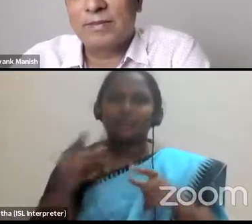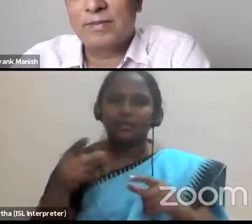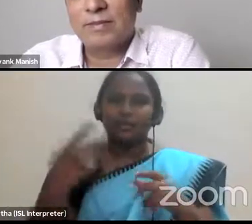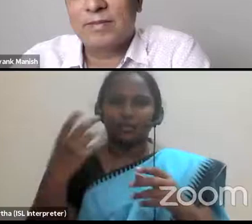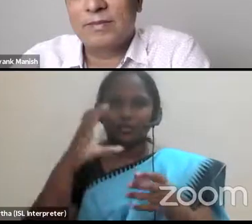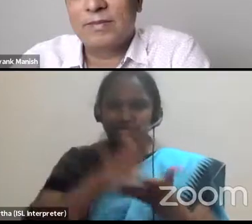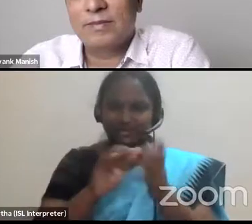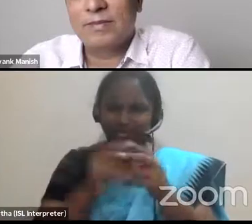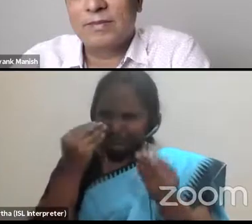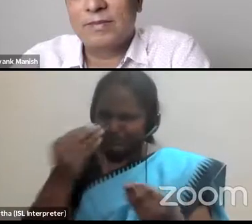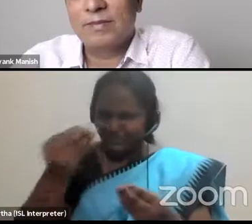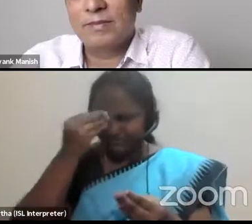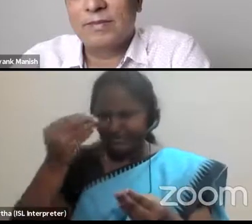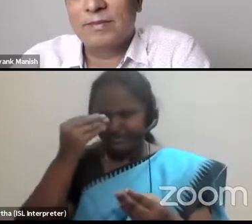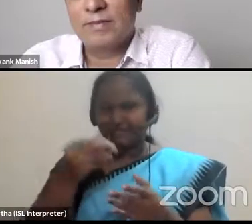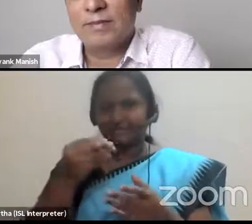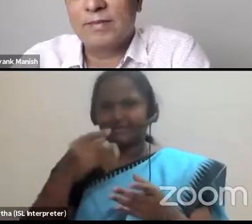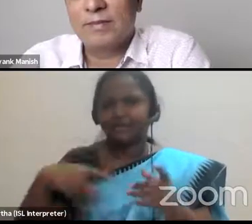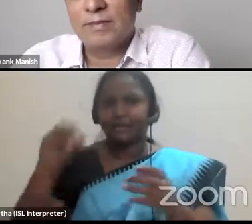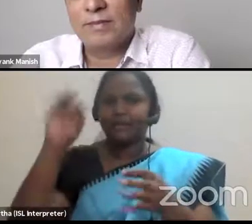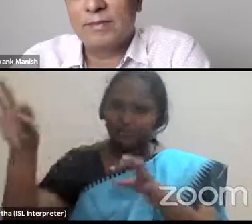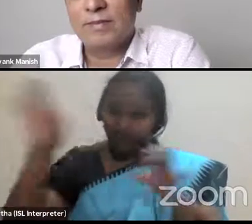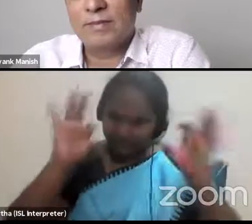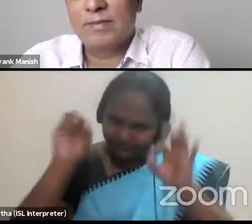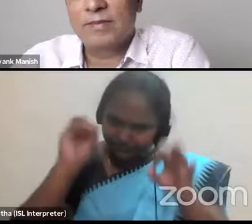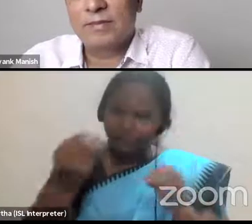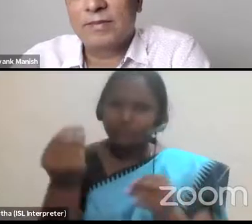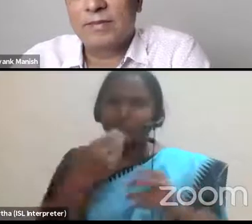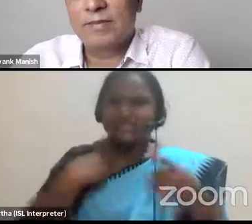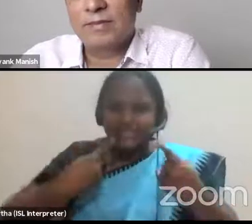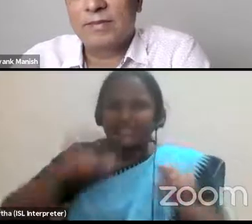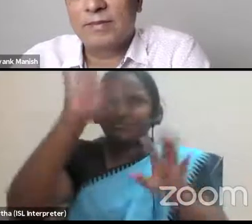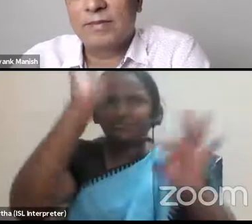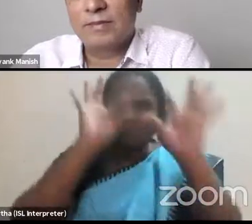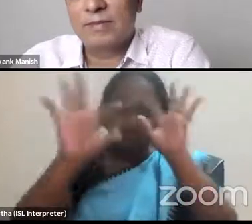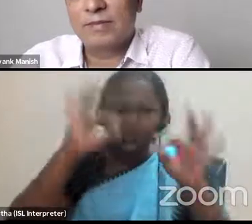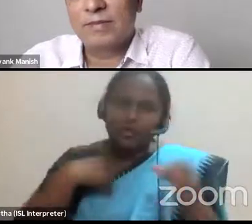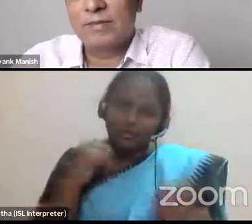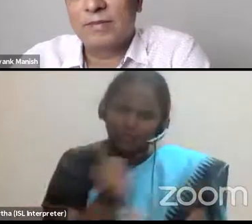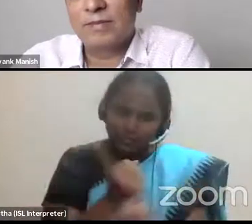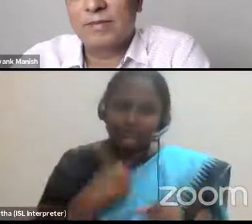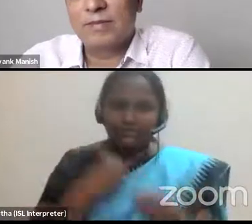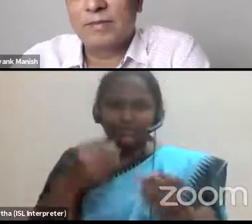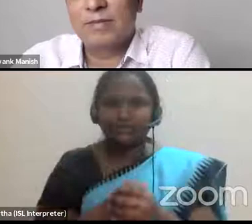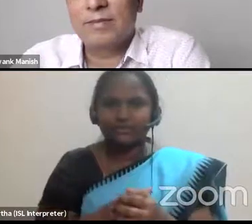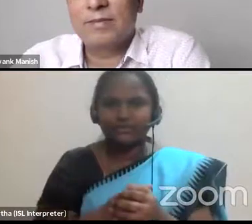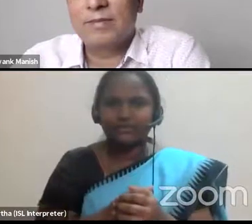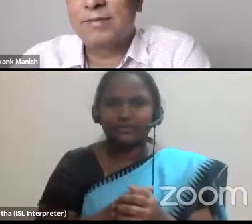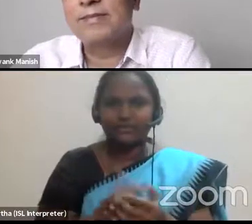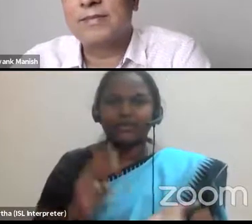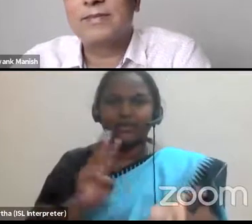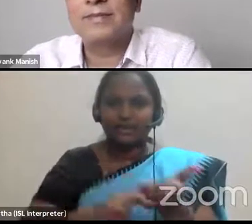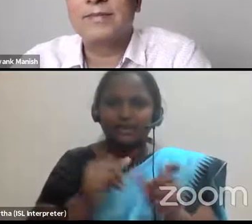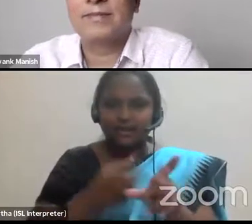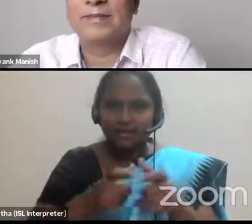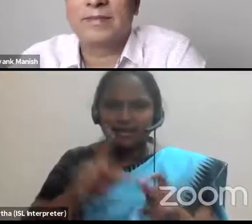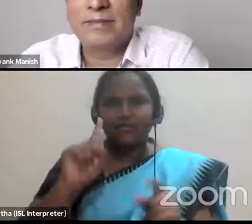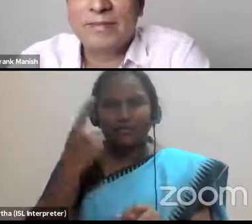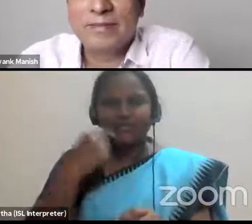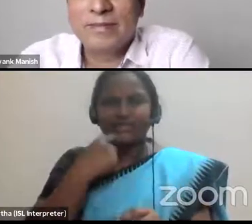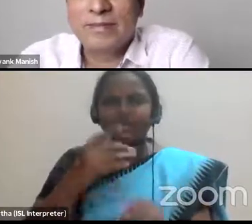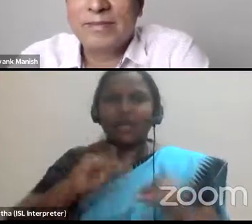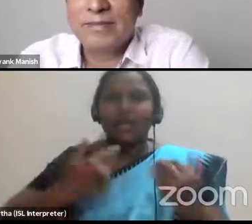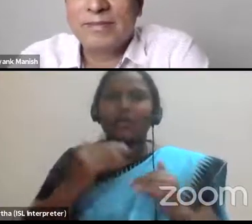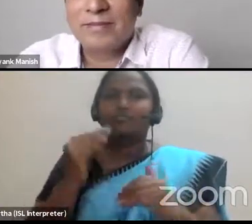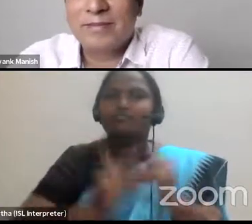window. Please just ping us there. We'll try and pick up a few there as possible. So, Mayank, first and foremost, please tell us a little bit about how you